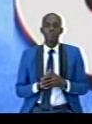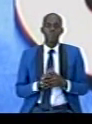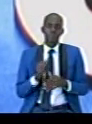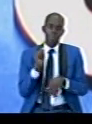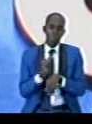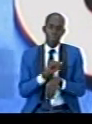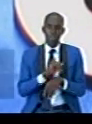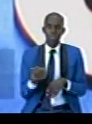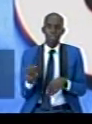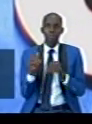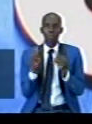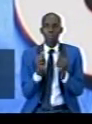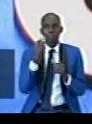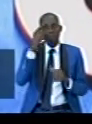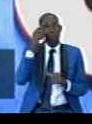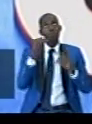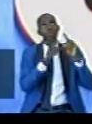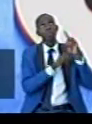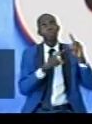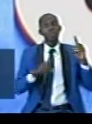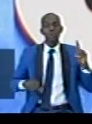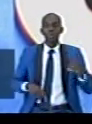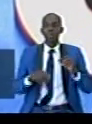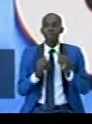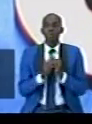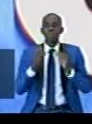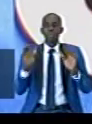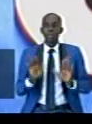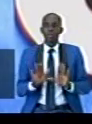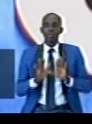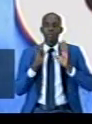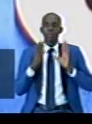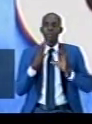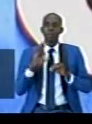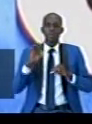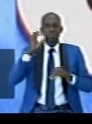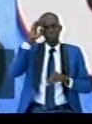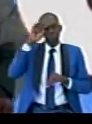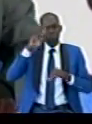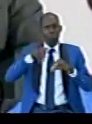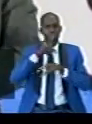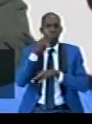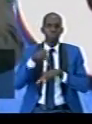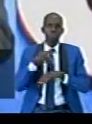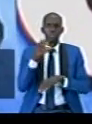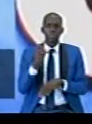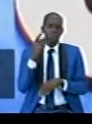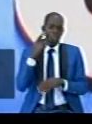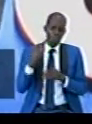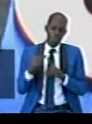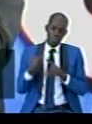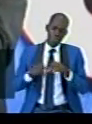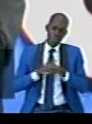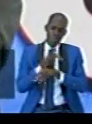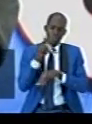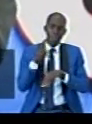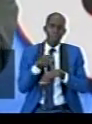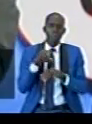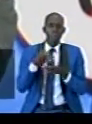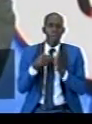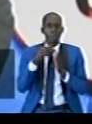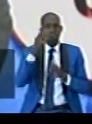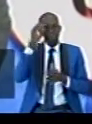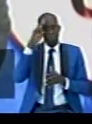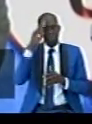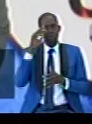Lord without fear of principalities. Look at that word, principalities.